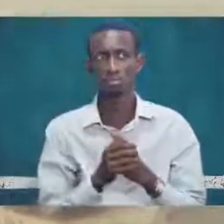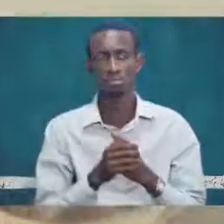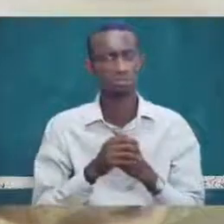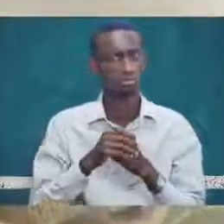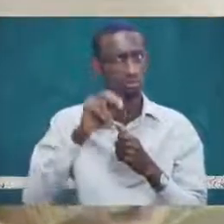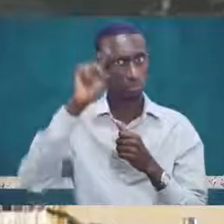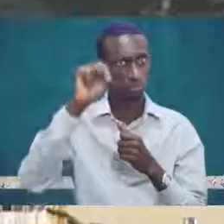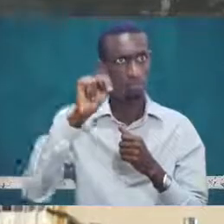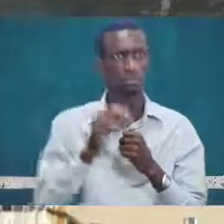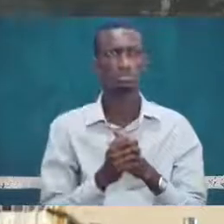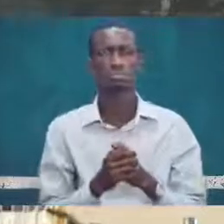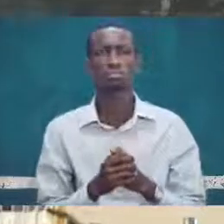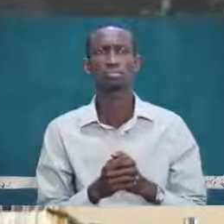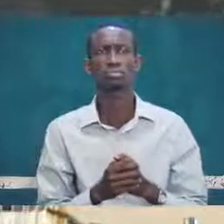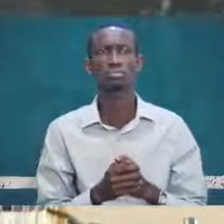Lead nitrate.